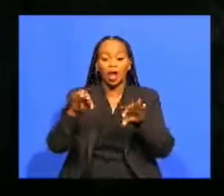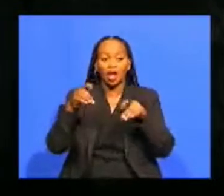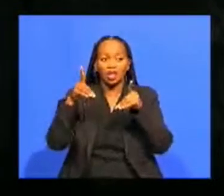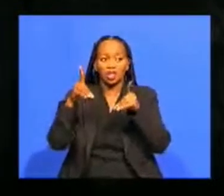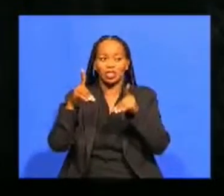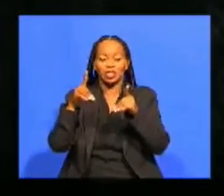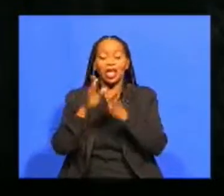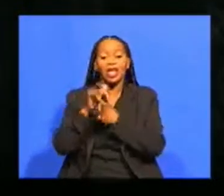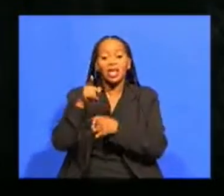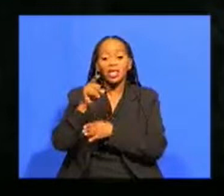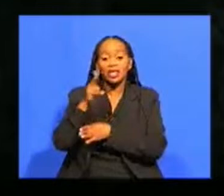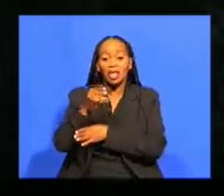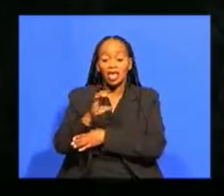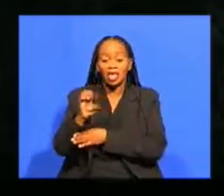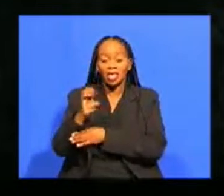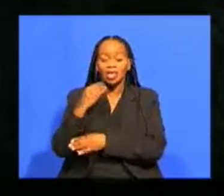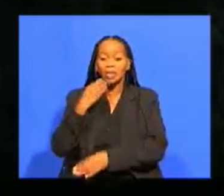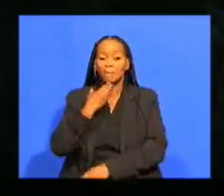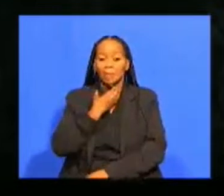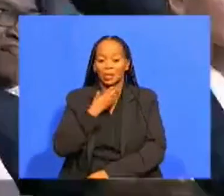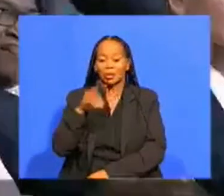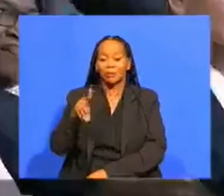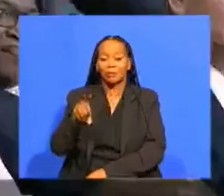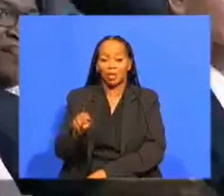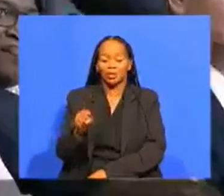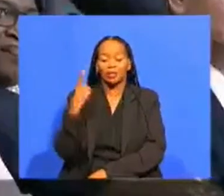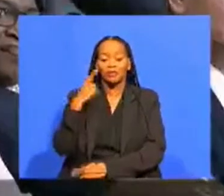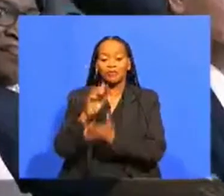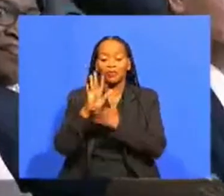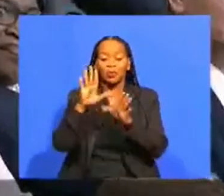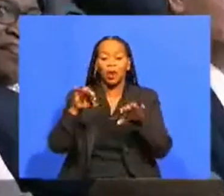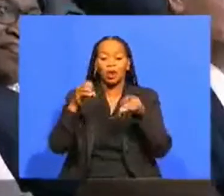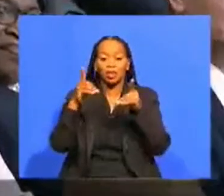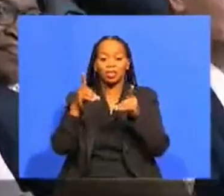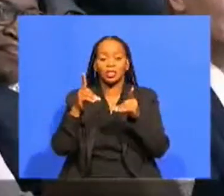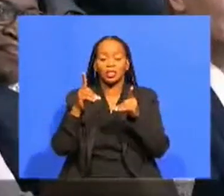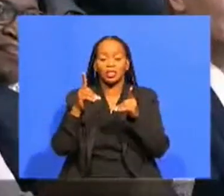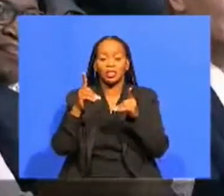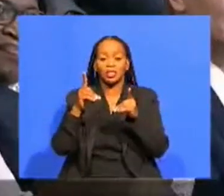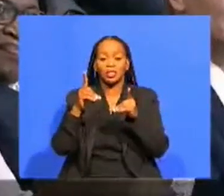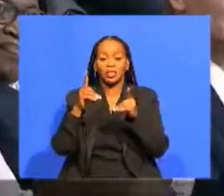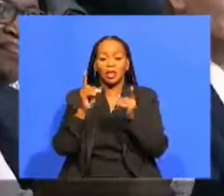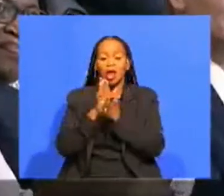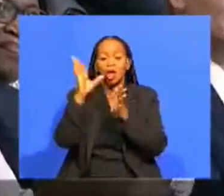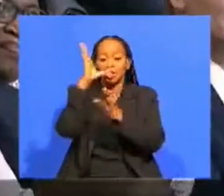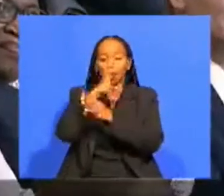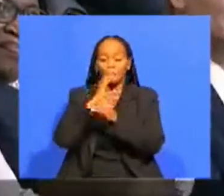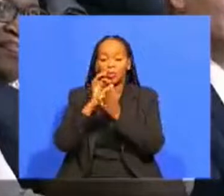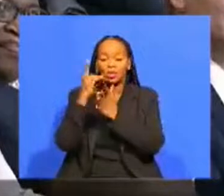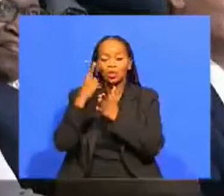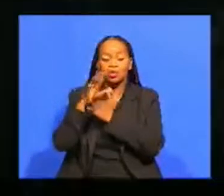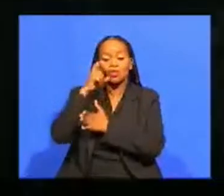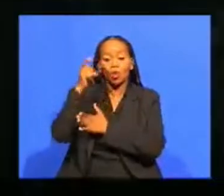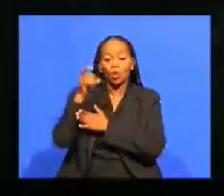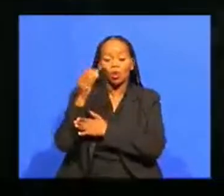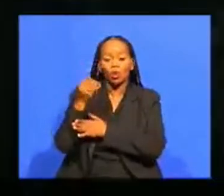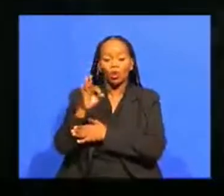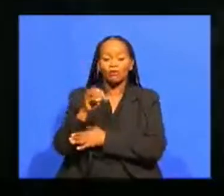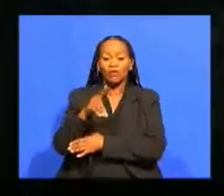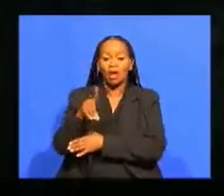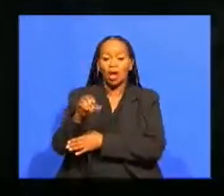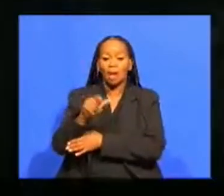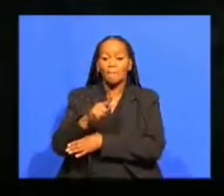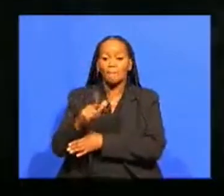He is the deputy PS for education. The president of the Court of Appeal,